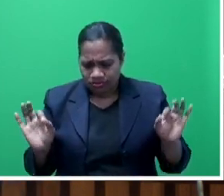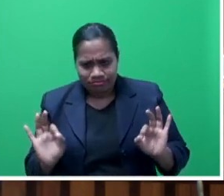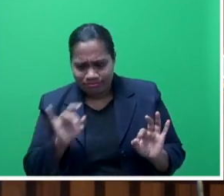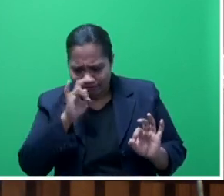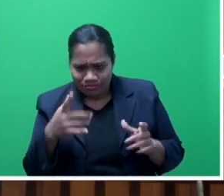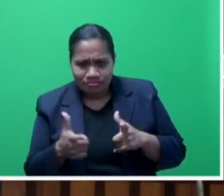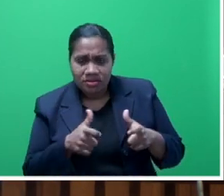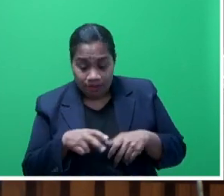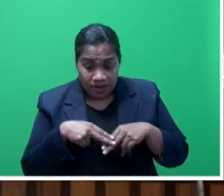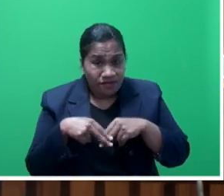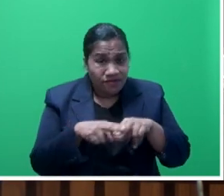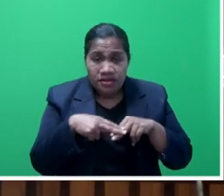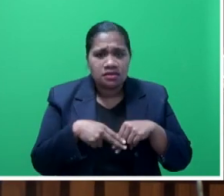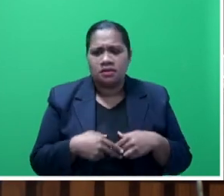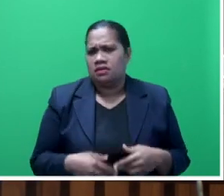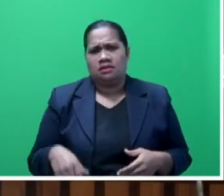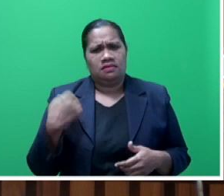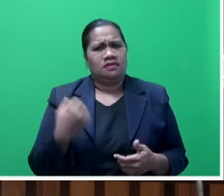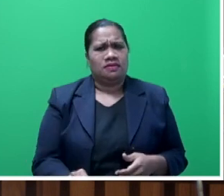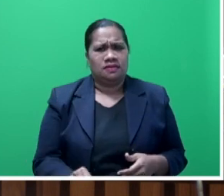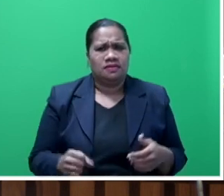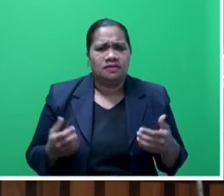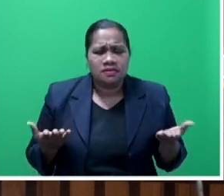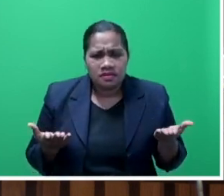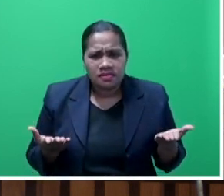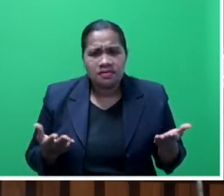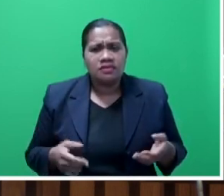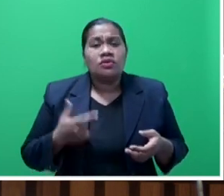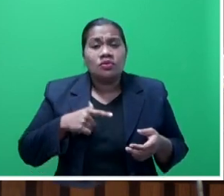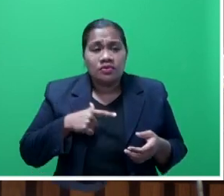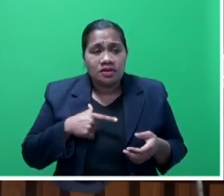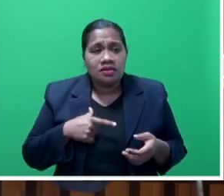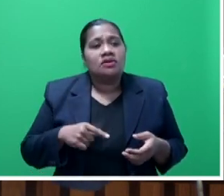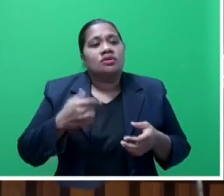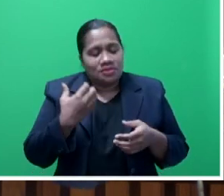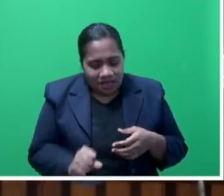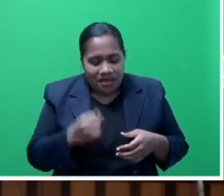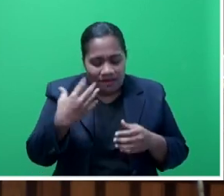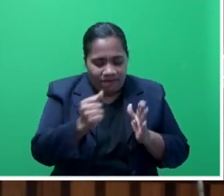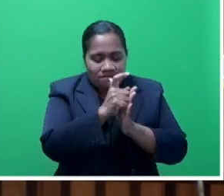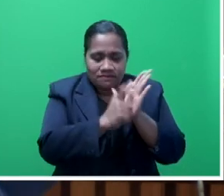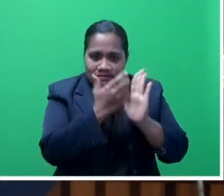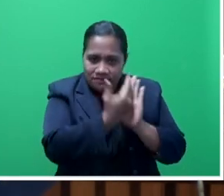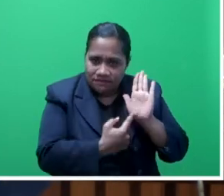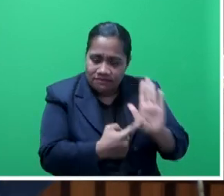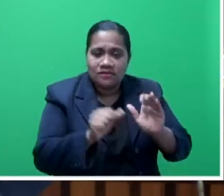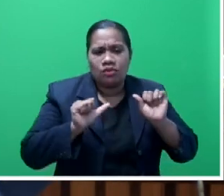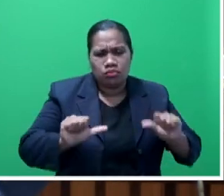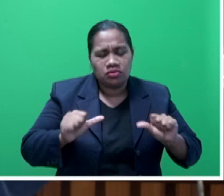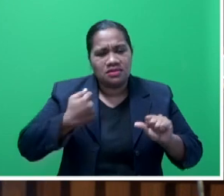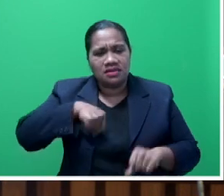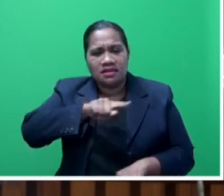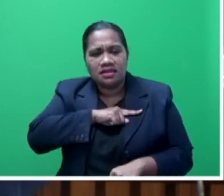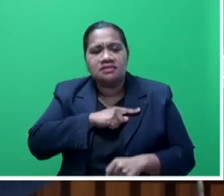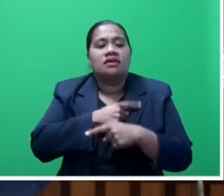that is not the case. Because notwithstanding the fact that we made some divestments, we still have the laws to protect us. We also, Mr.